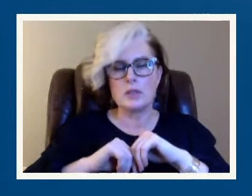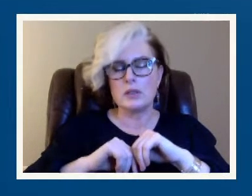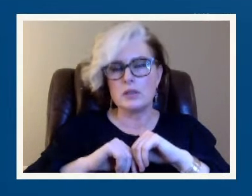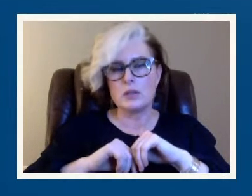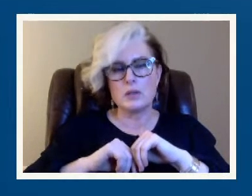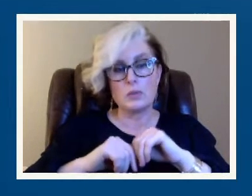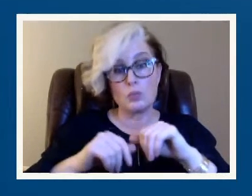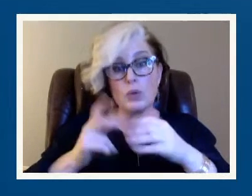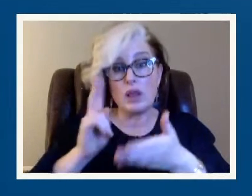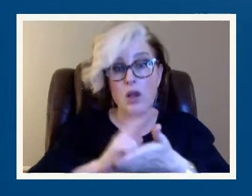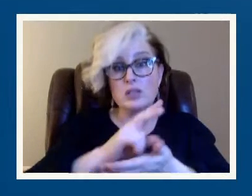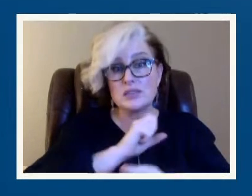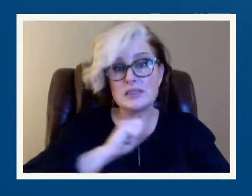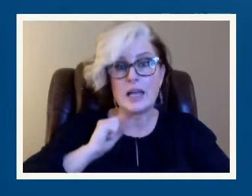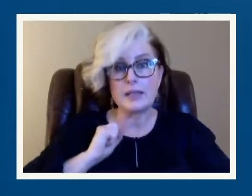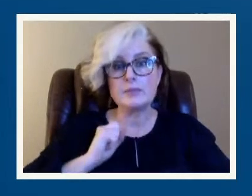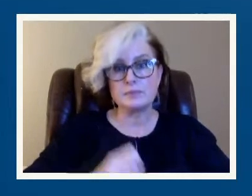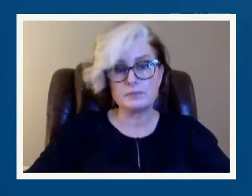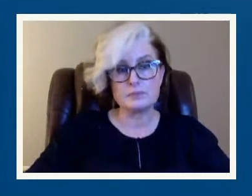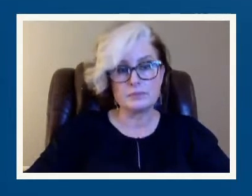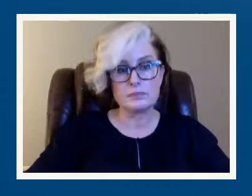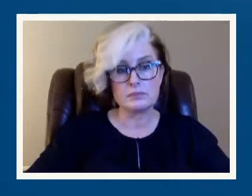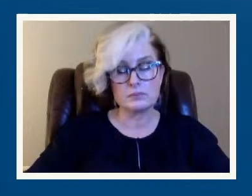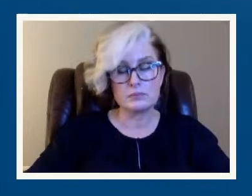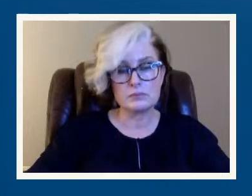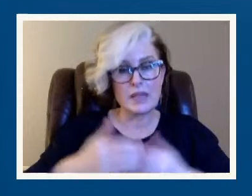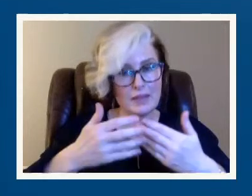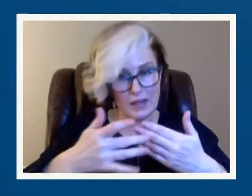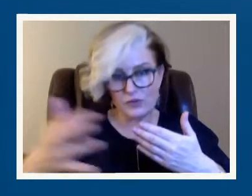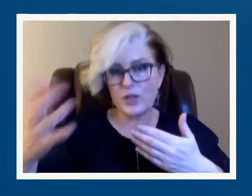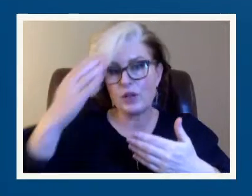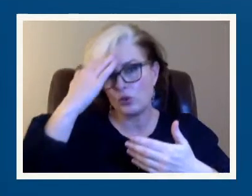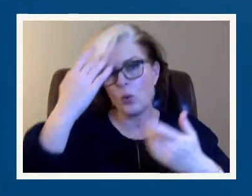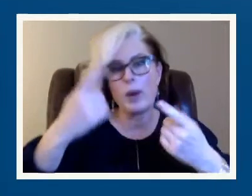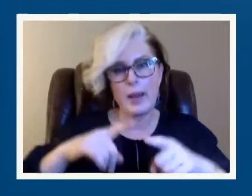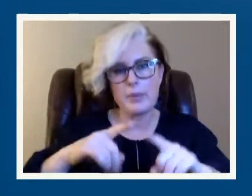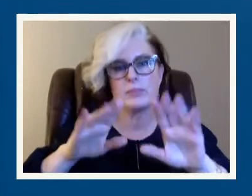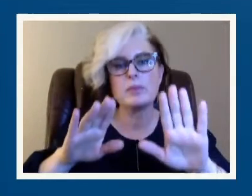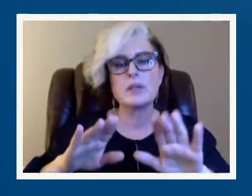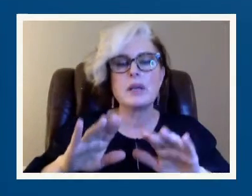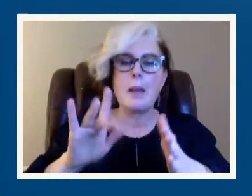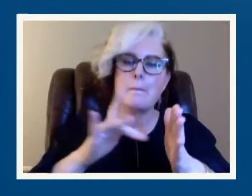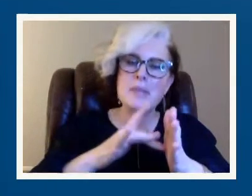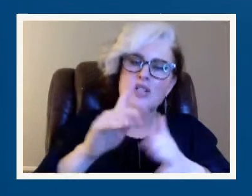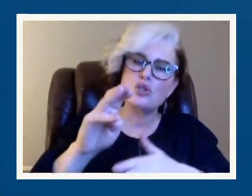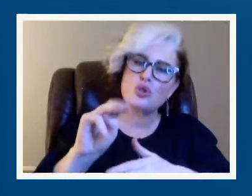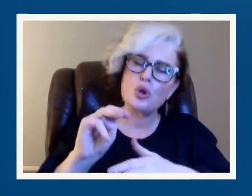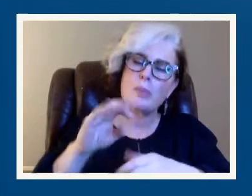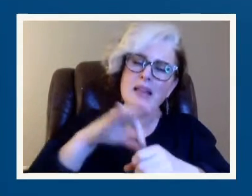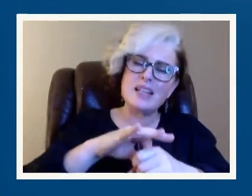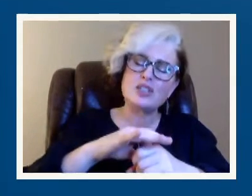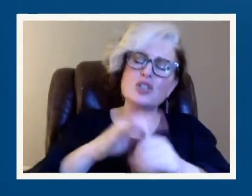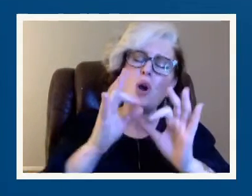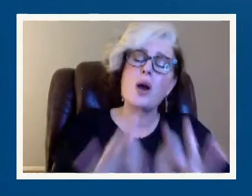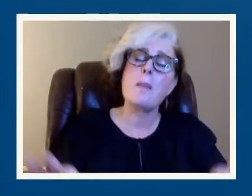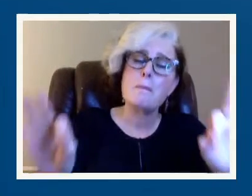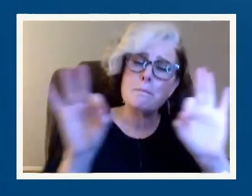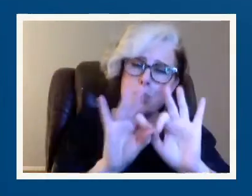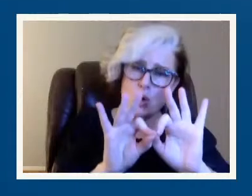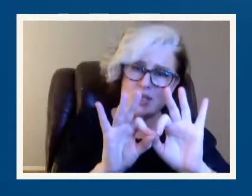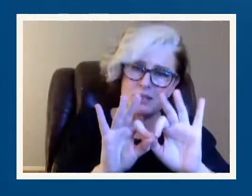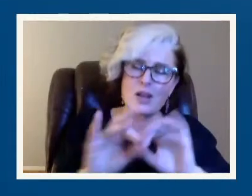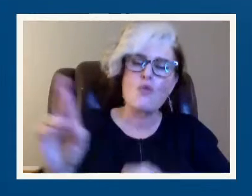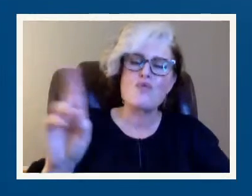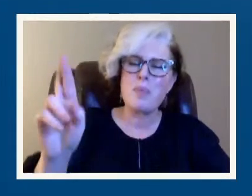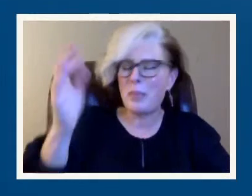We lost the Senate. You know what happened because of that. So midterm elections matter. Republicans